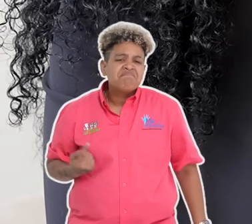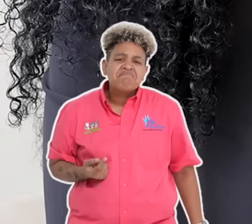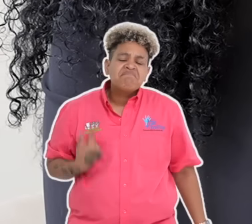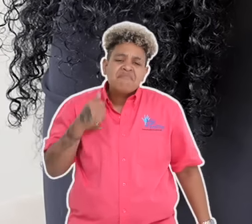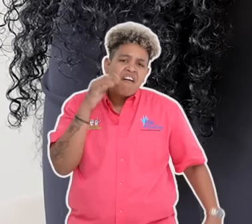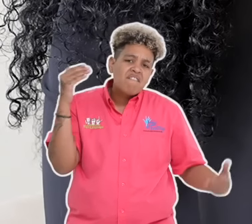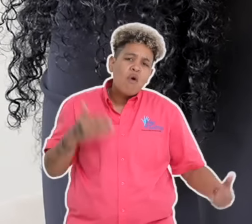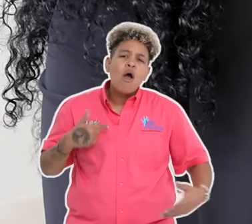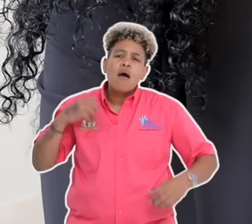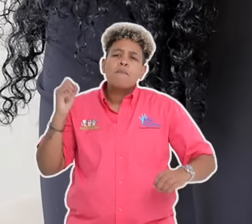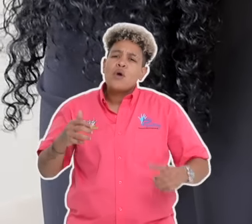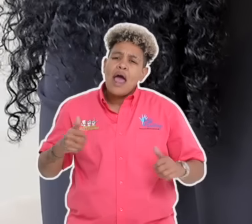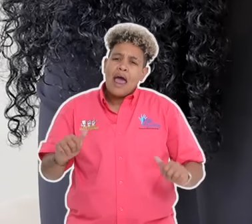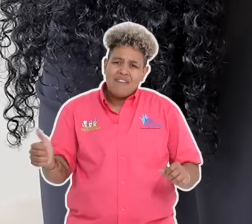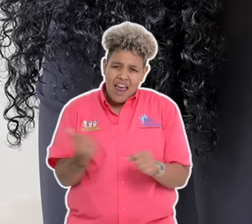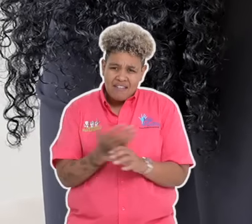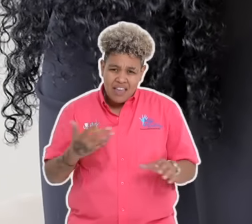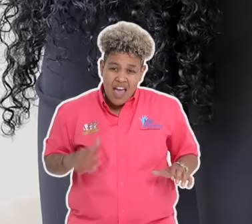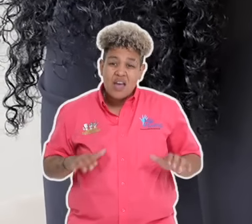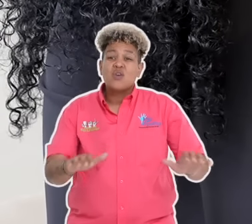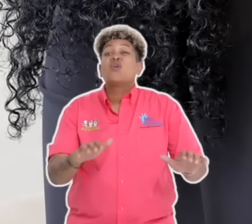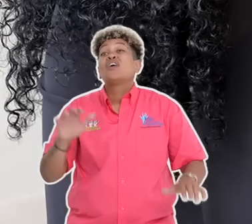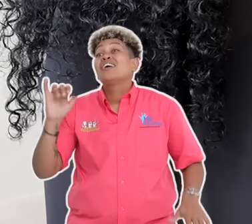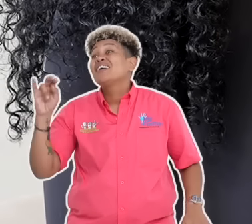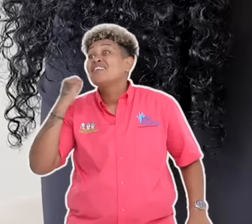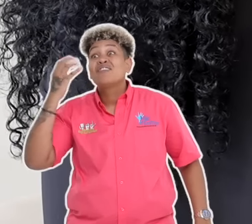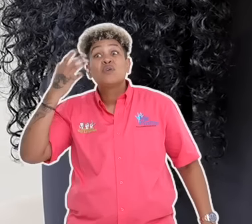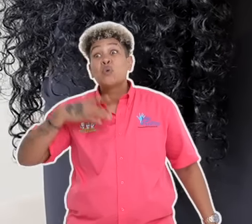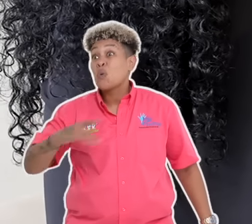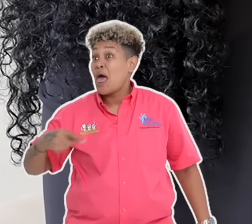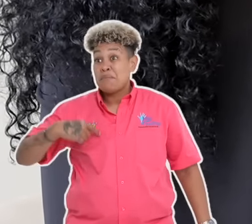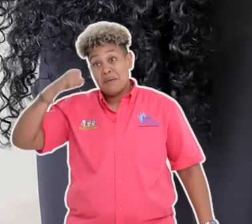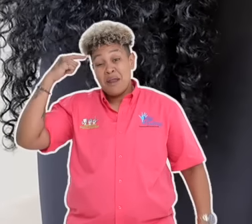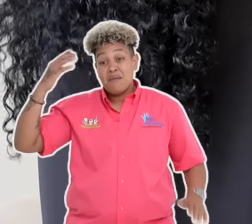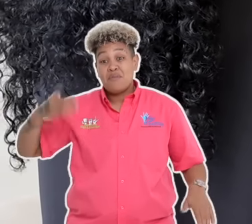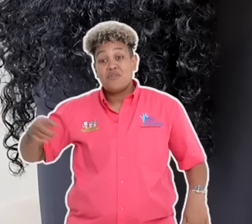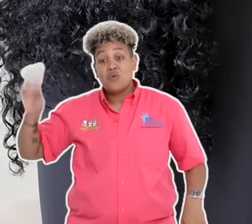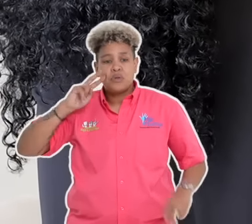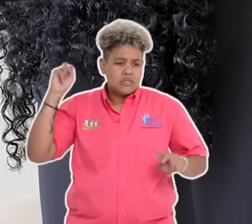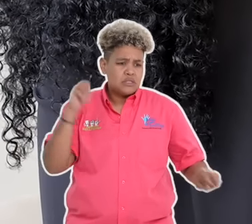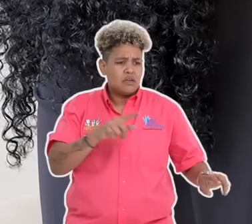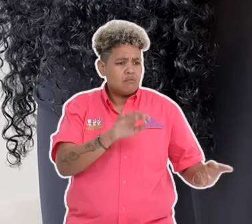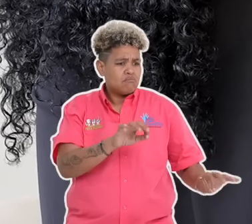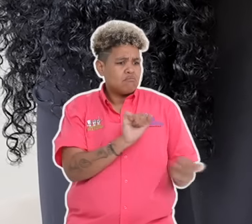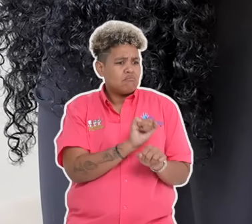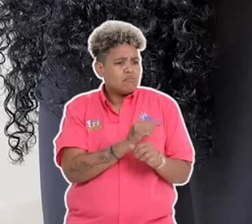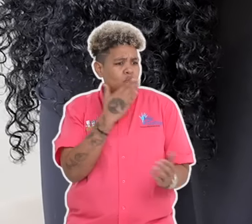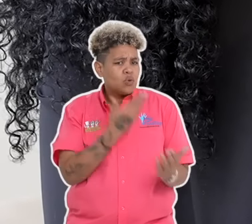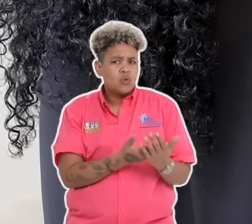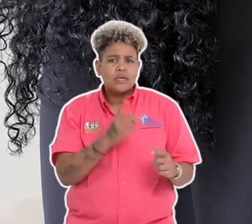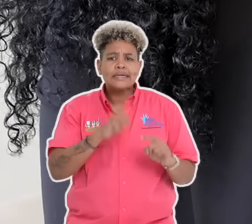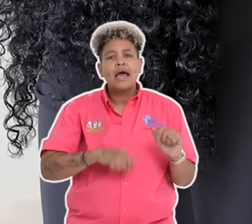race. I put so much effort in everything I do that even if you don't like me as a Black person, you're going to see